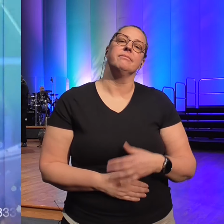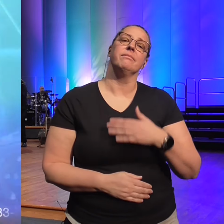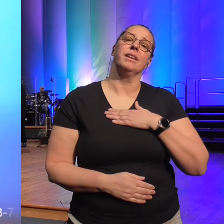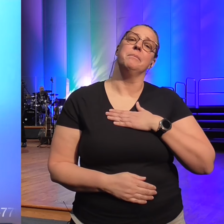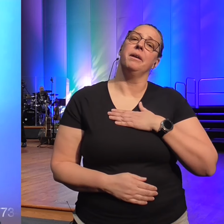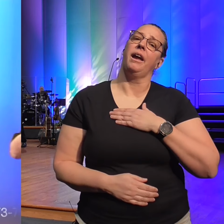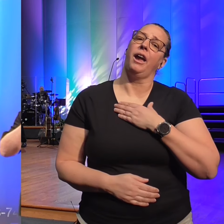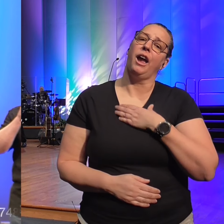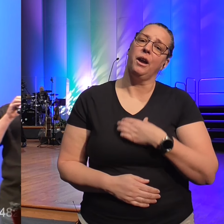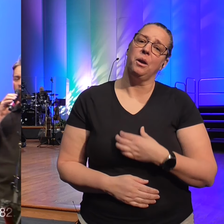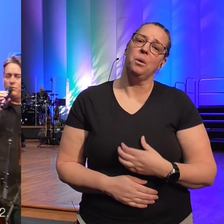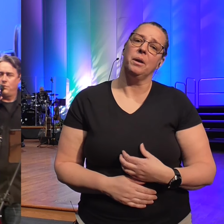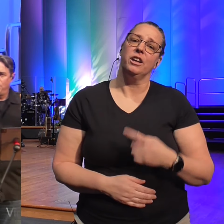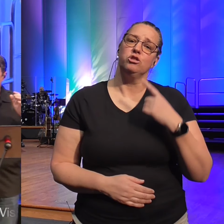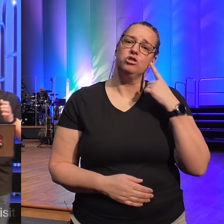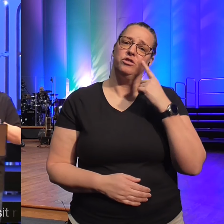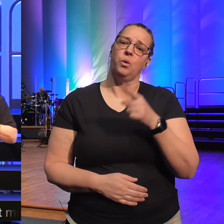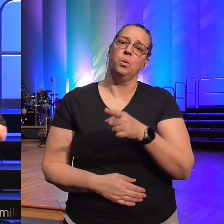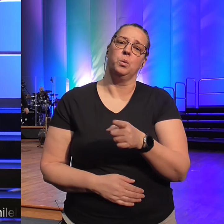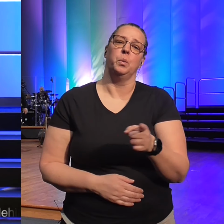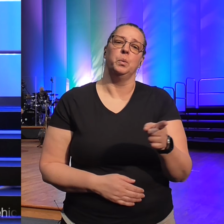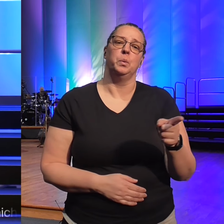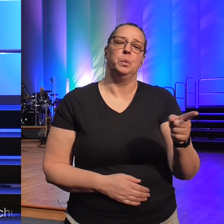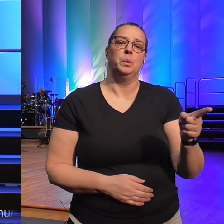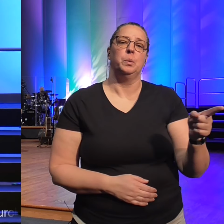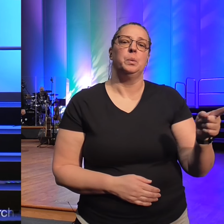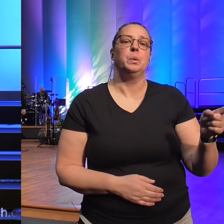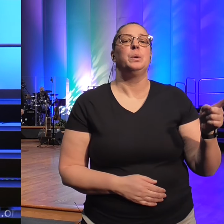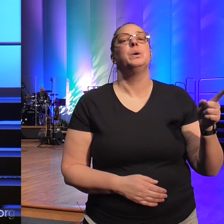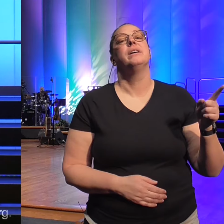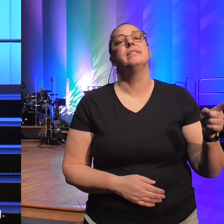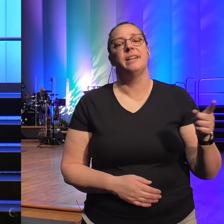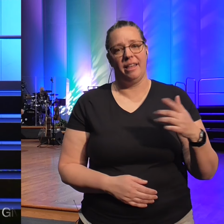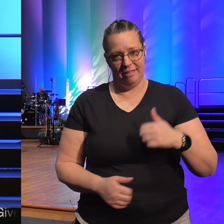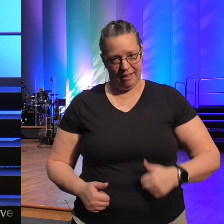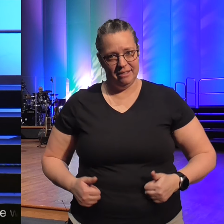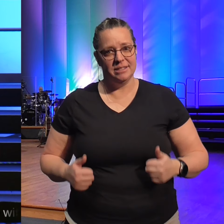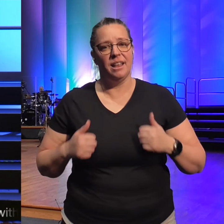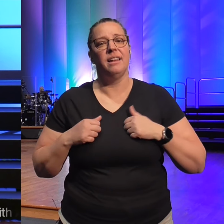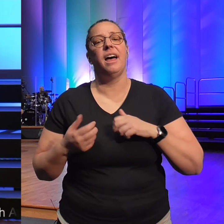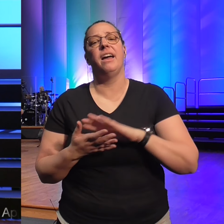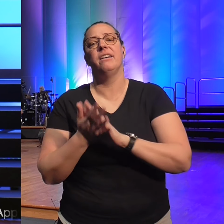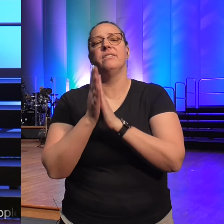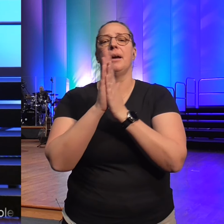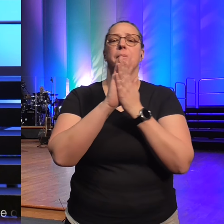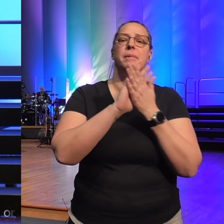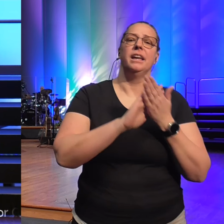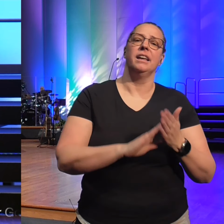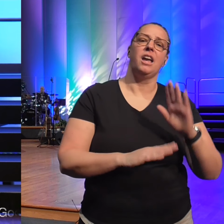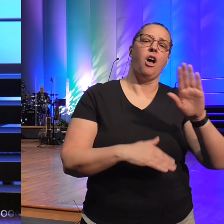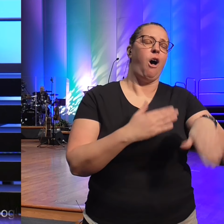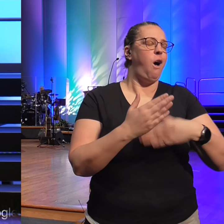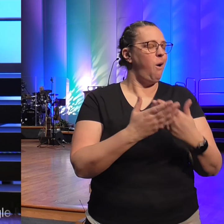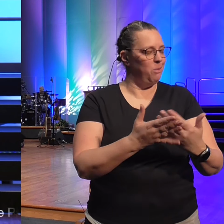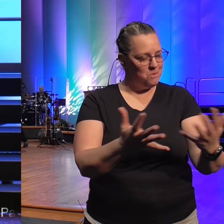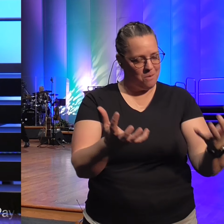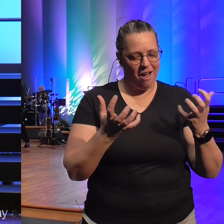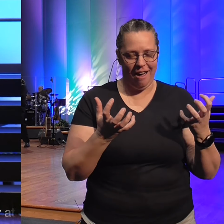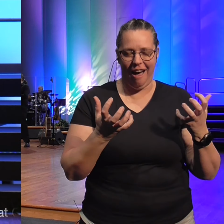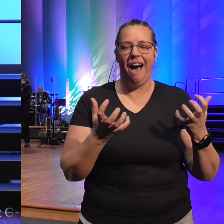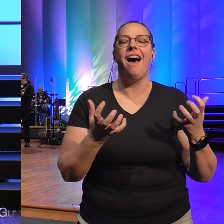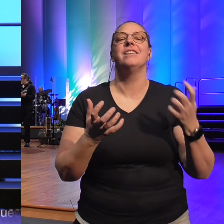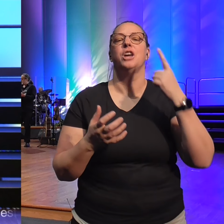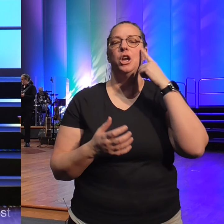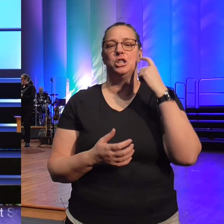My wish for you is that this life becomes all that you want to do.